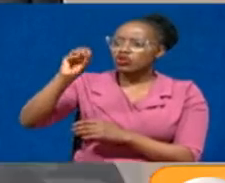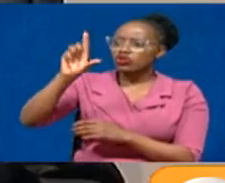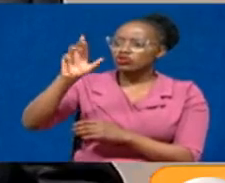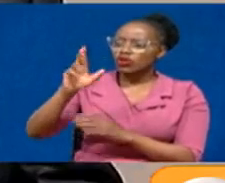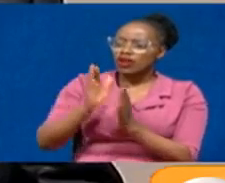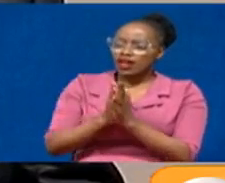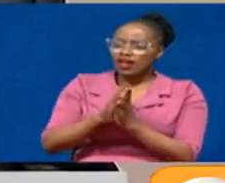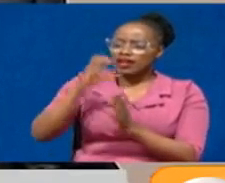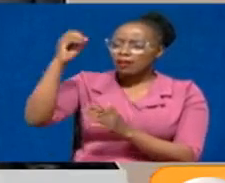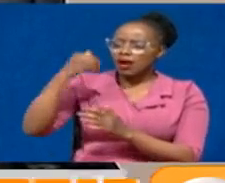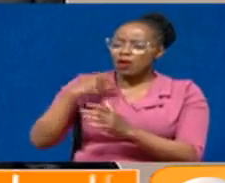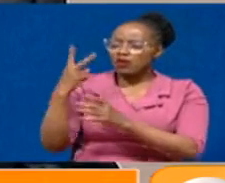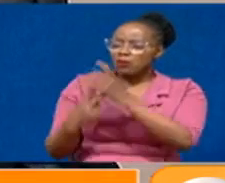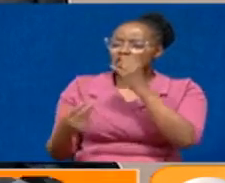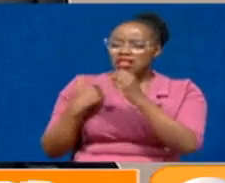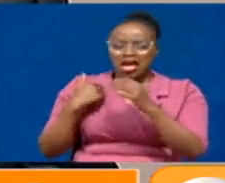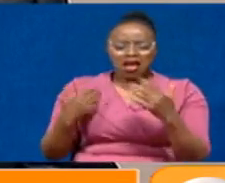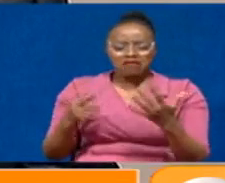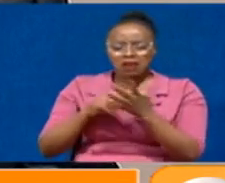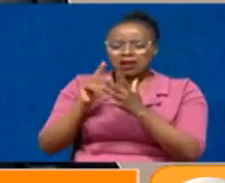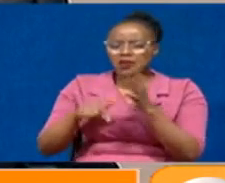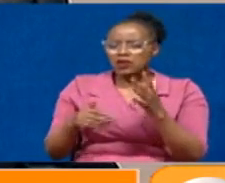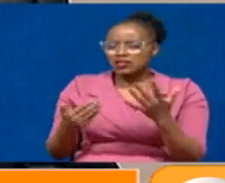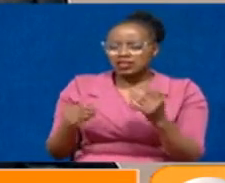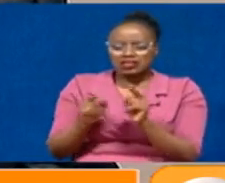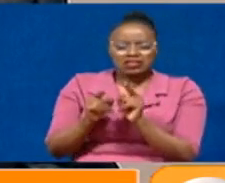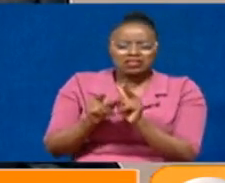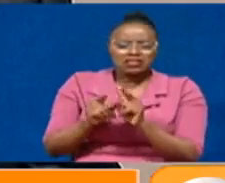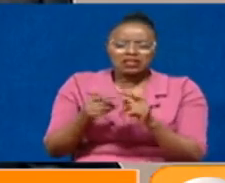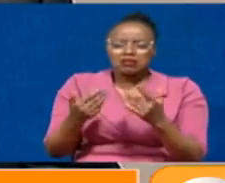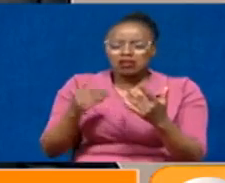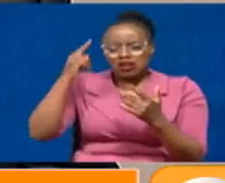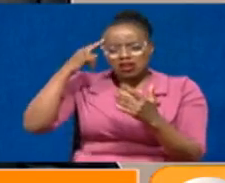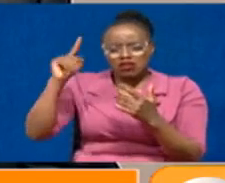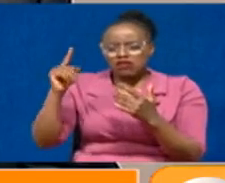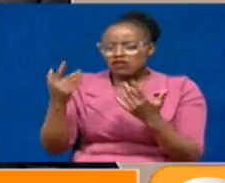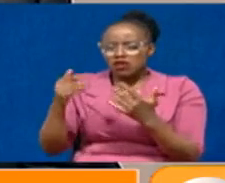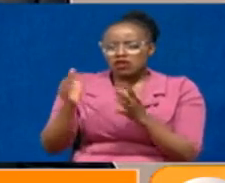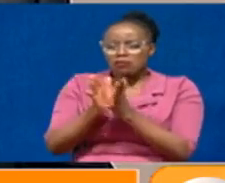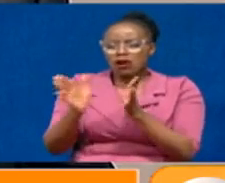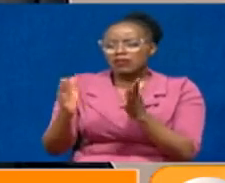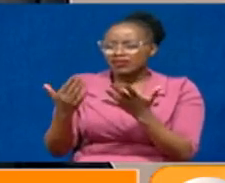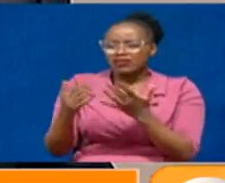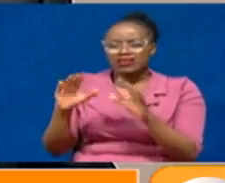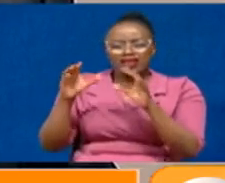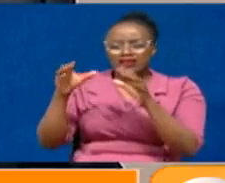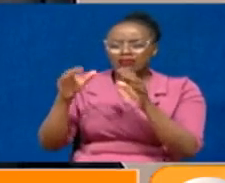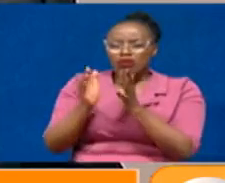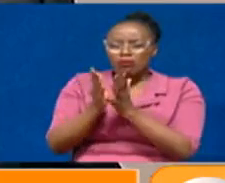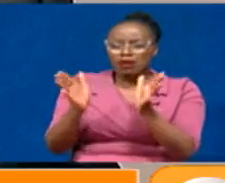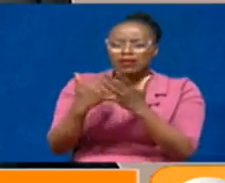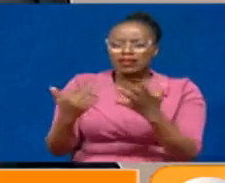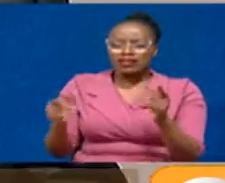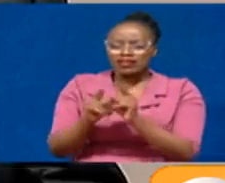and electricity. So it doesn't, I mean, for companies, utilities, companies, it will not affect.